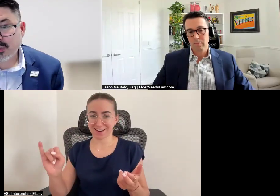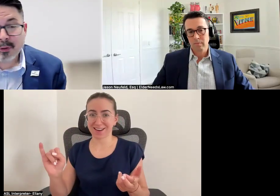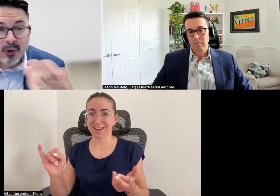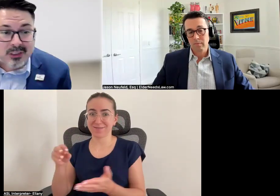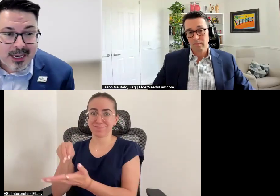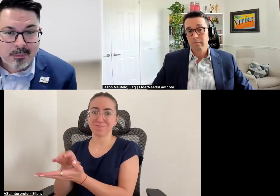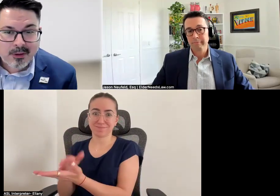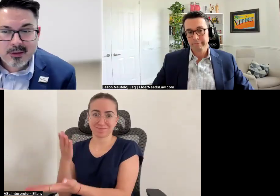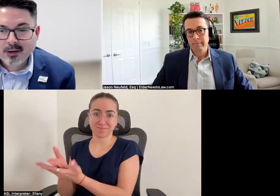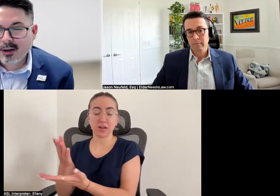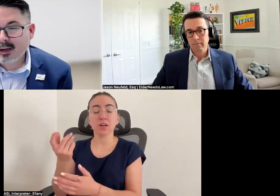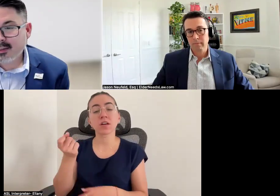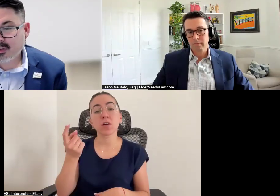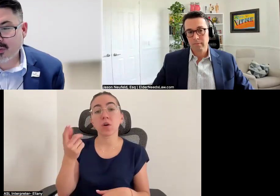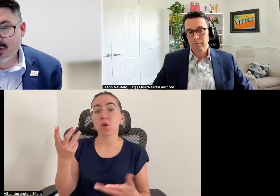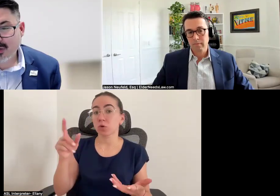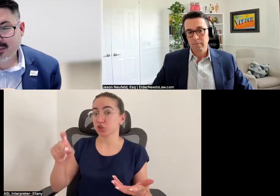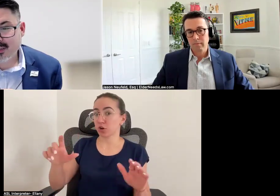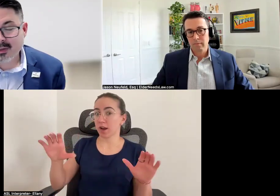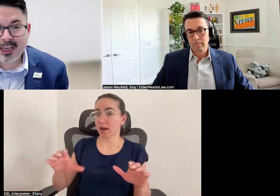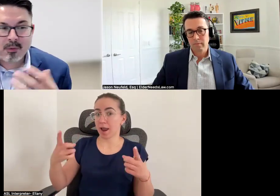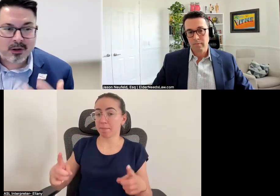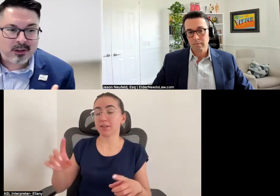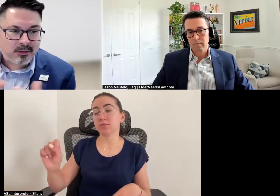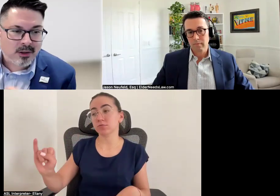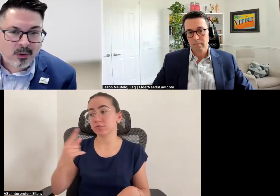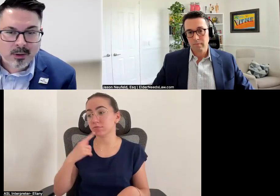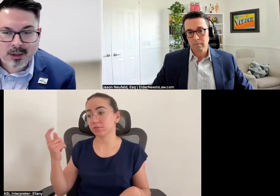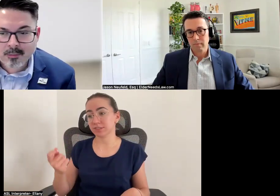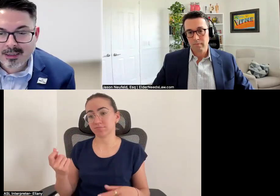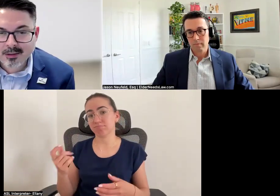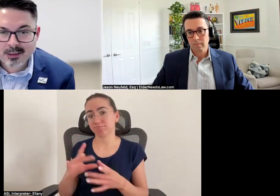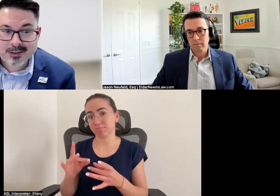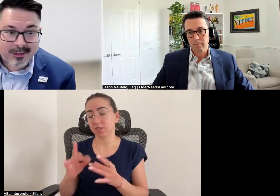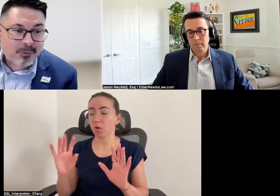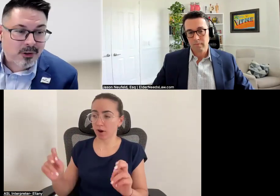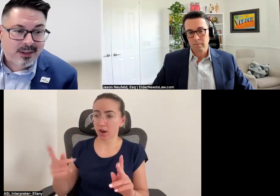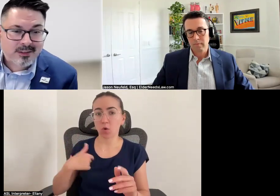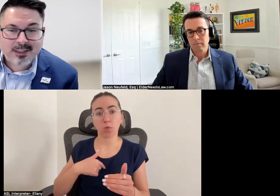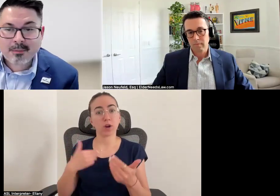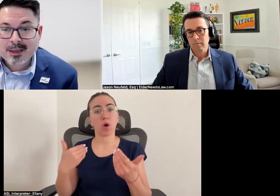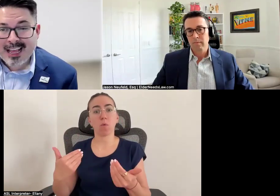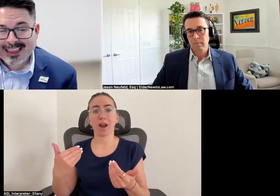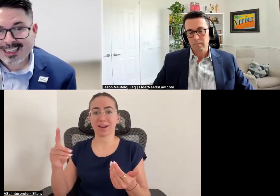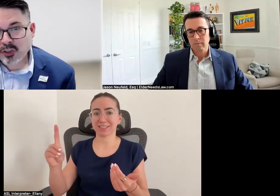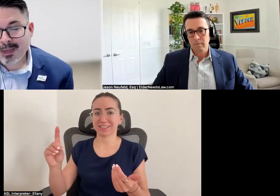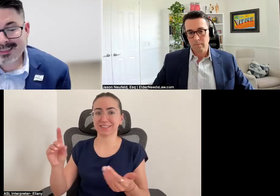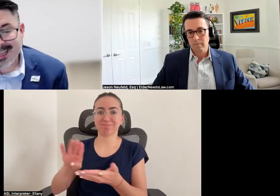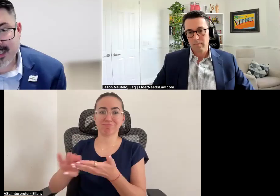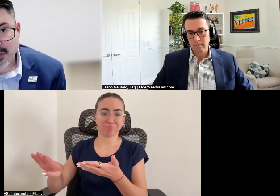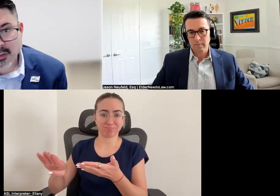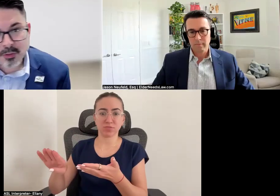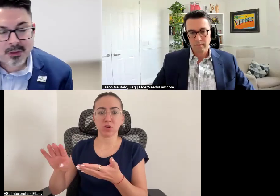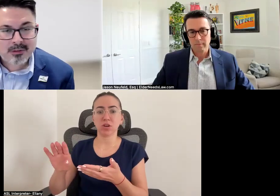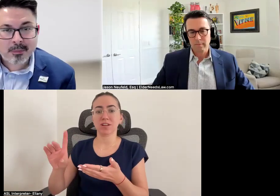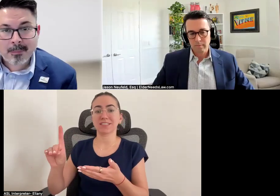What's supposed to happen is Social Security says, okay, we're going to, basically disable your SSI, but let you